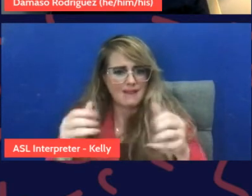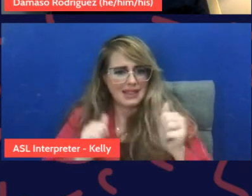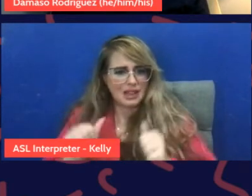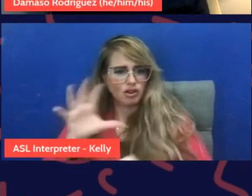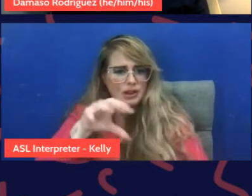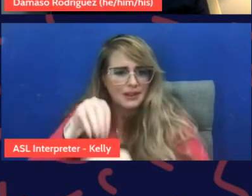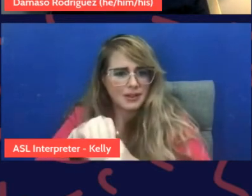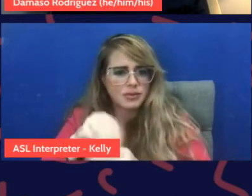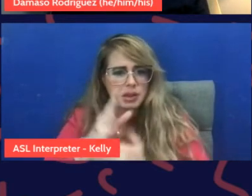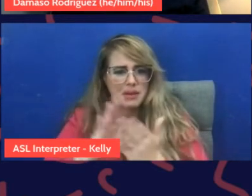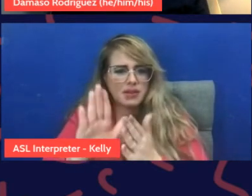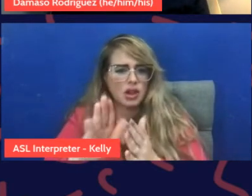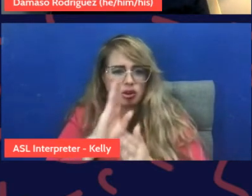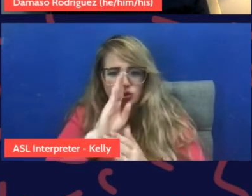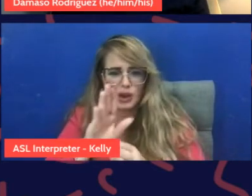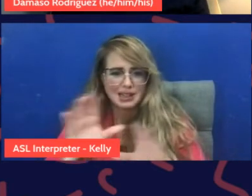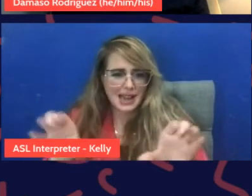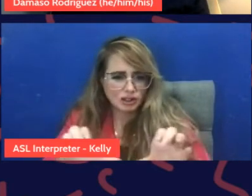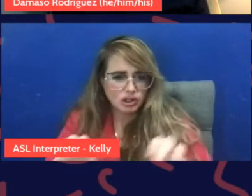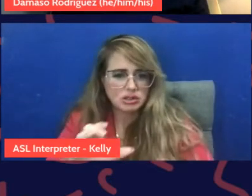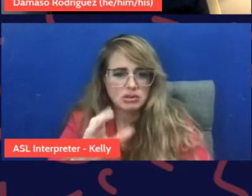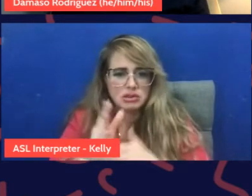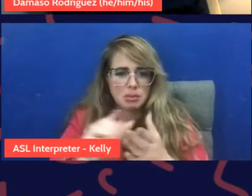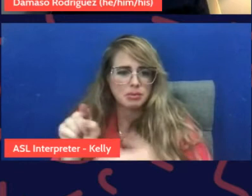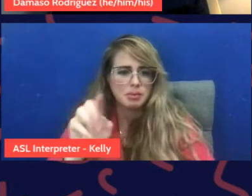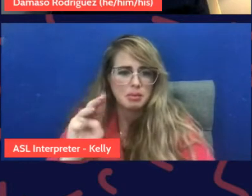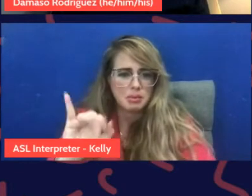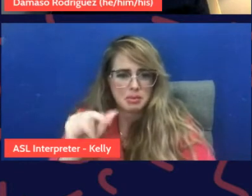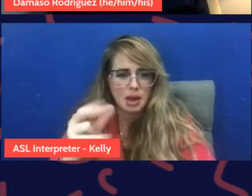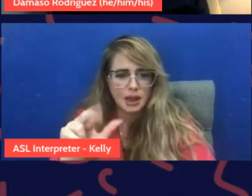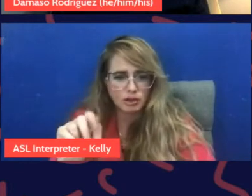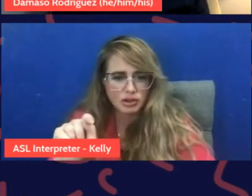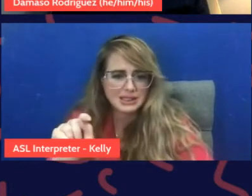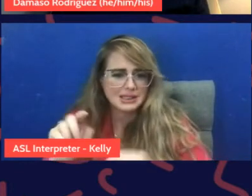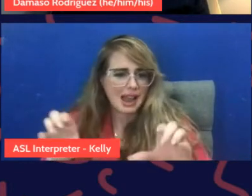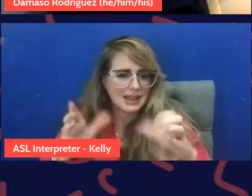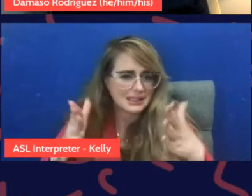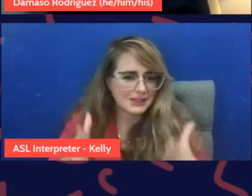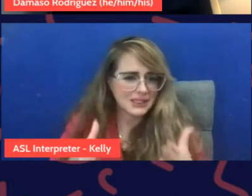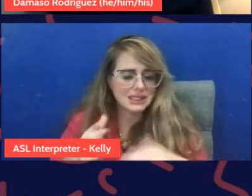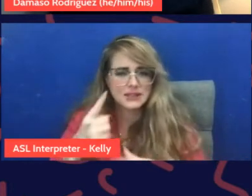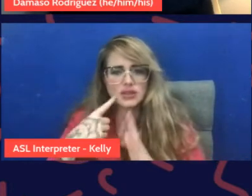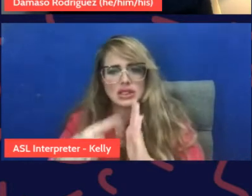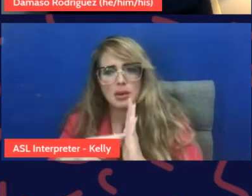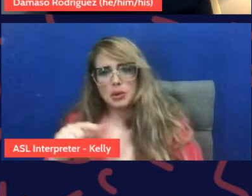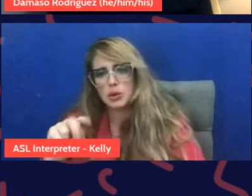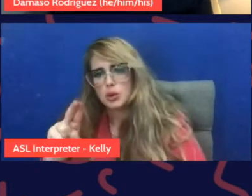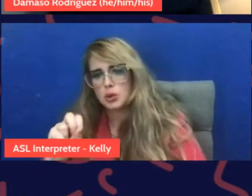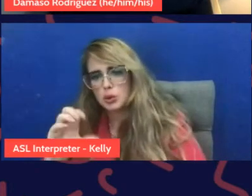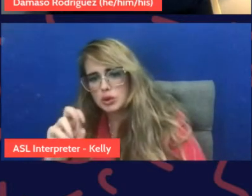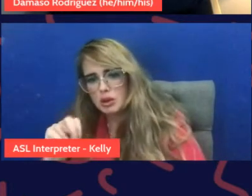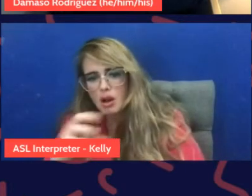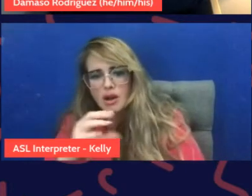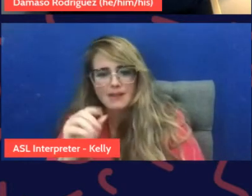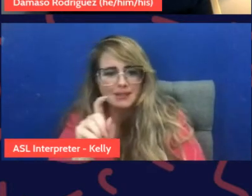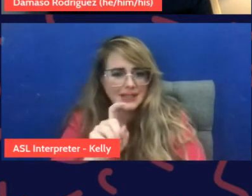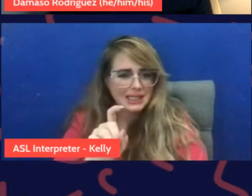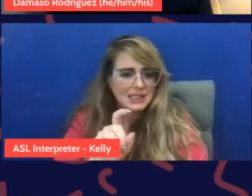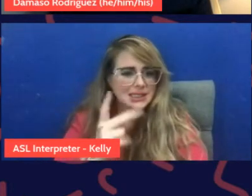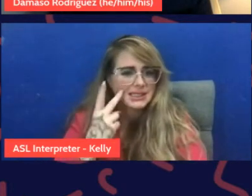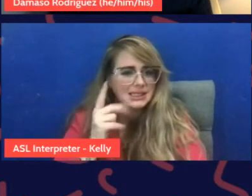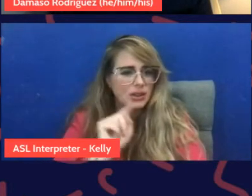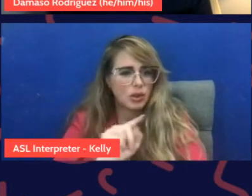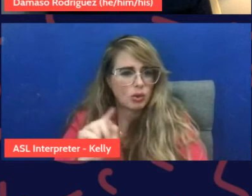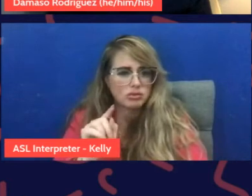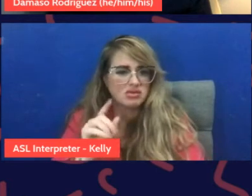were performed by a lot of migrant activists, especially like in Tucson, you know, where like with and Phoenix, where like they were like